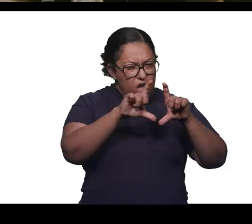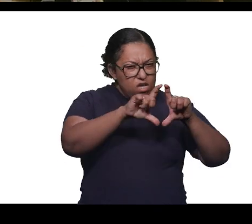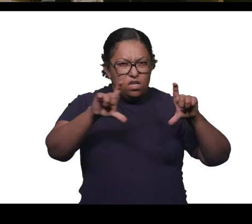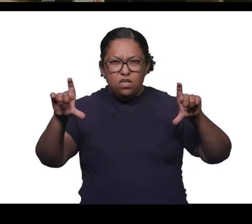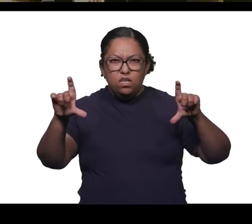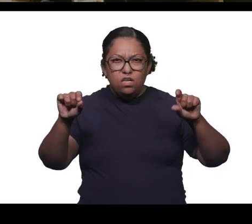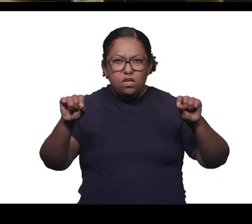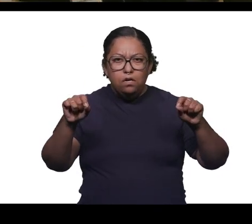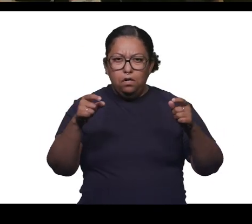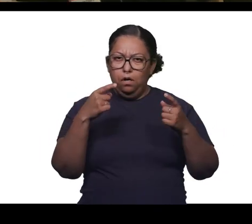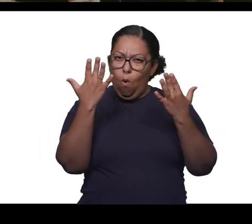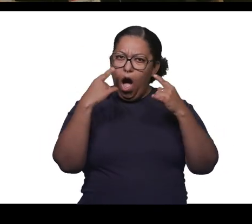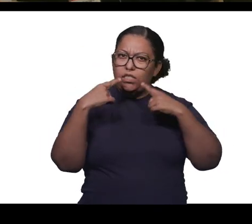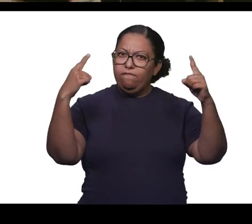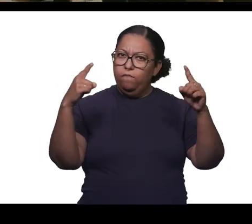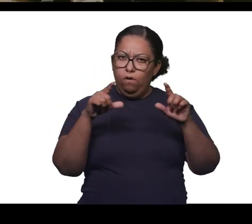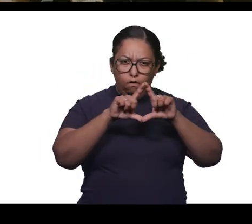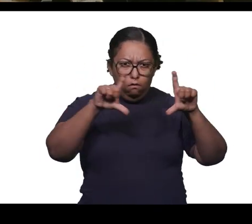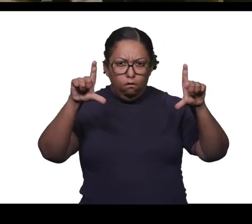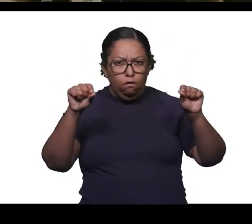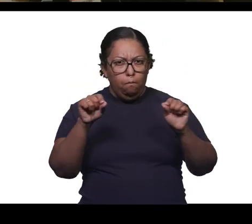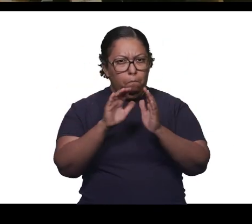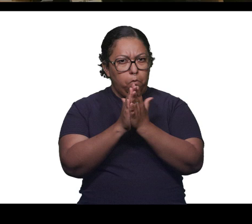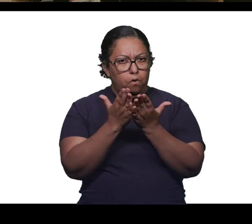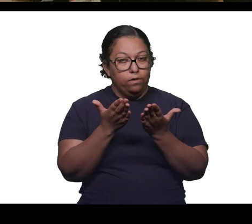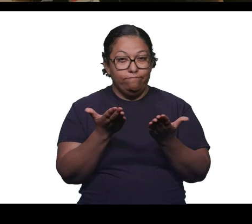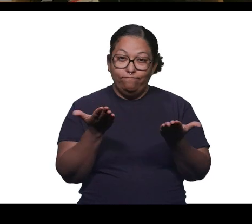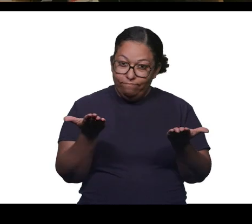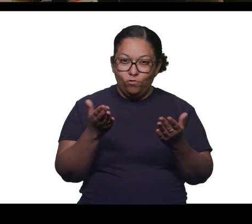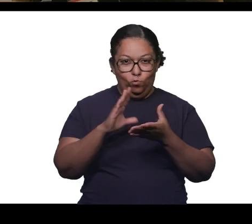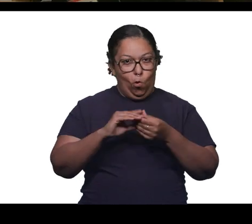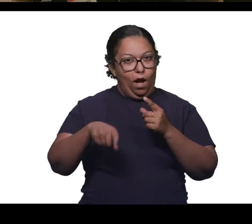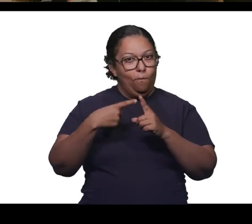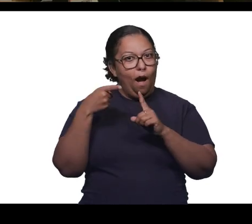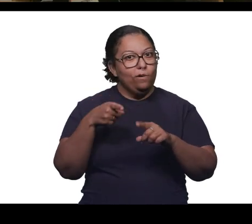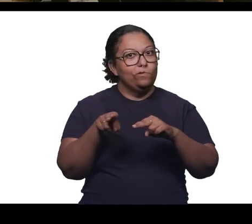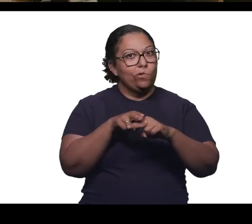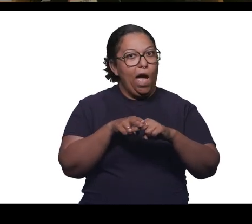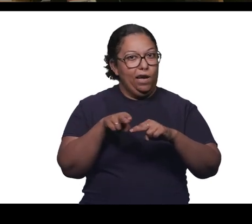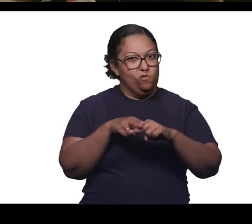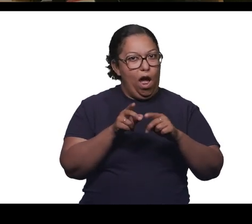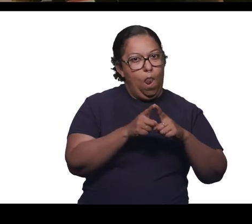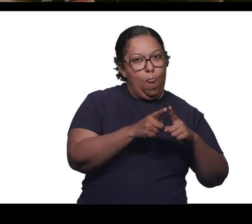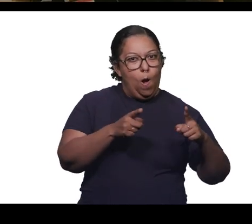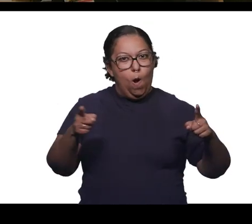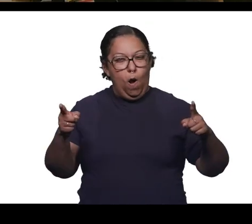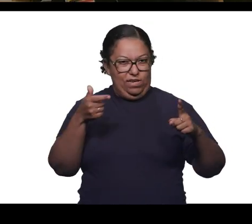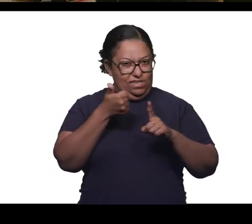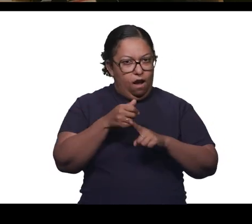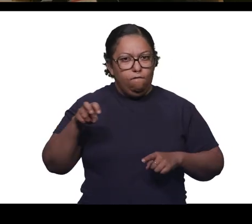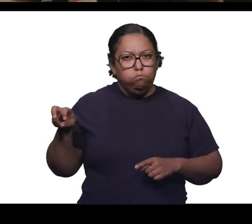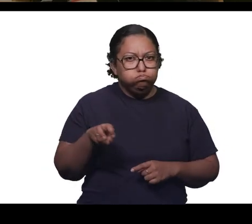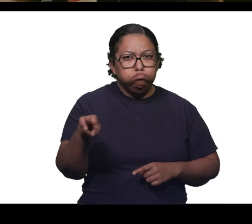shaped book? Well, we have a story about a train. That train is long and it's going on a journey. So we need that horizontal